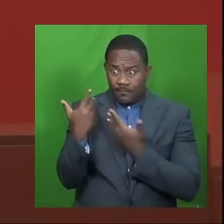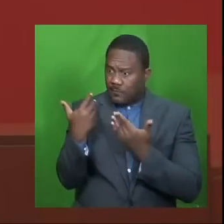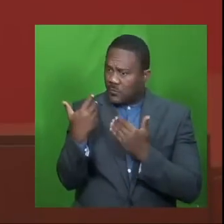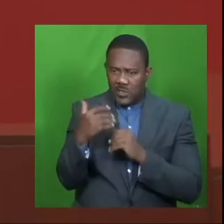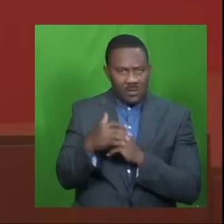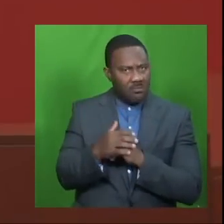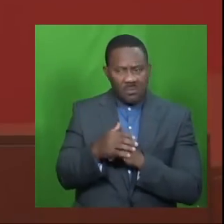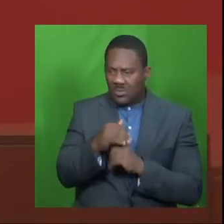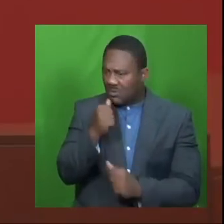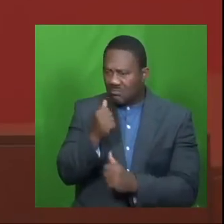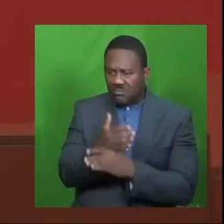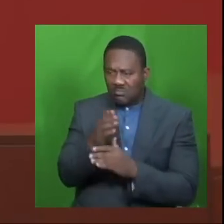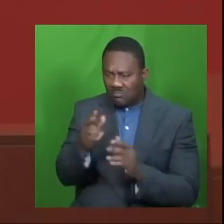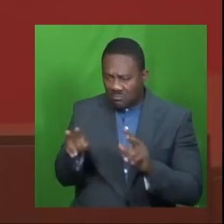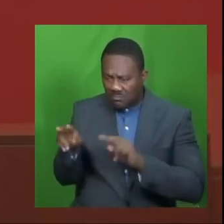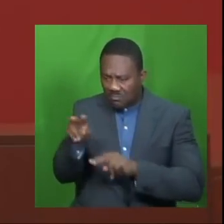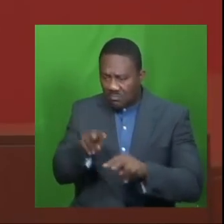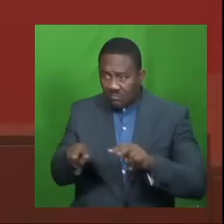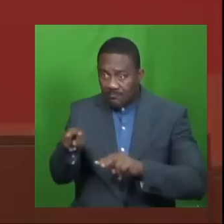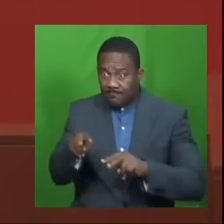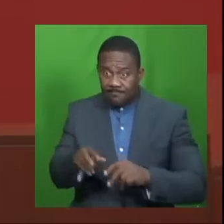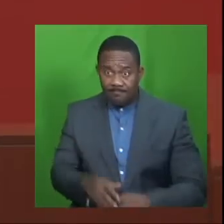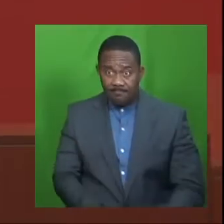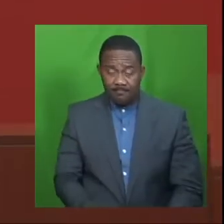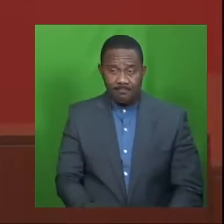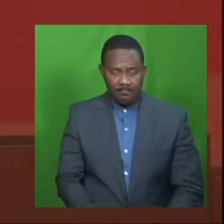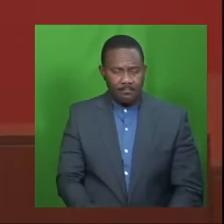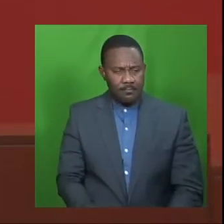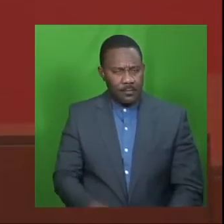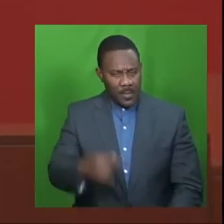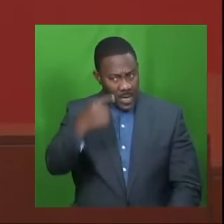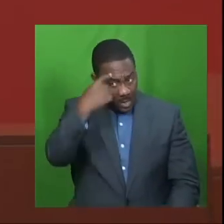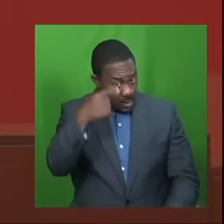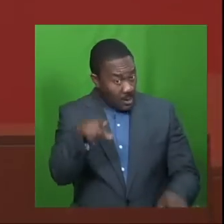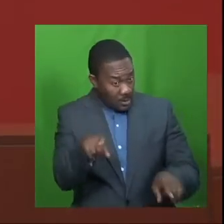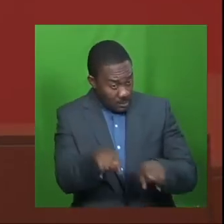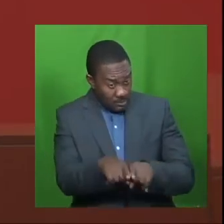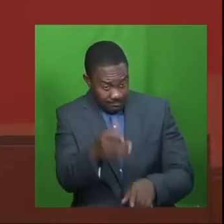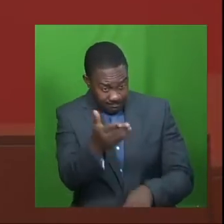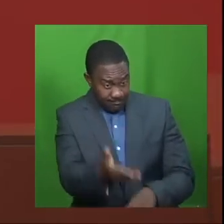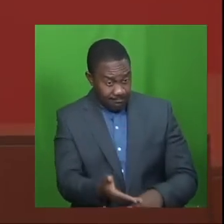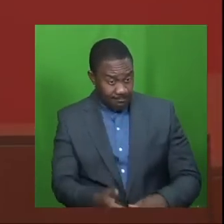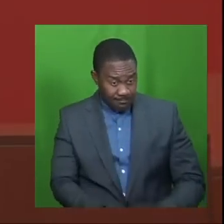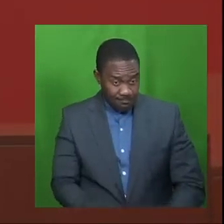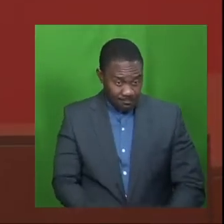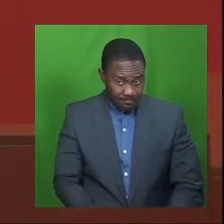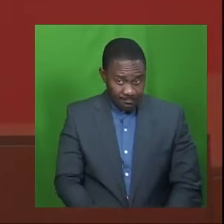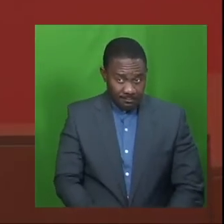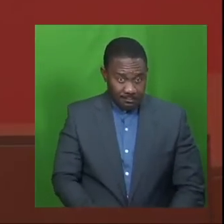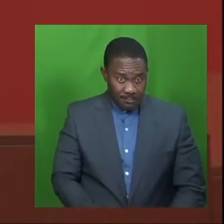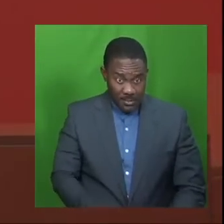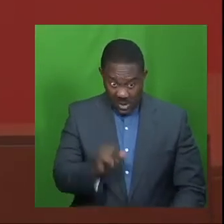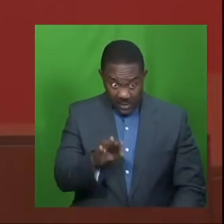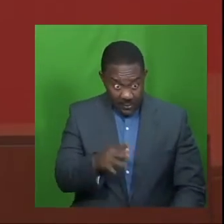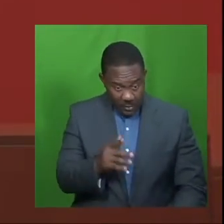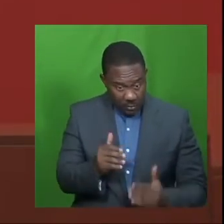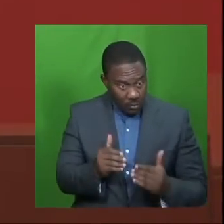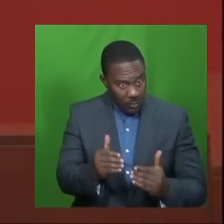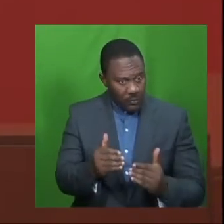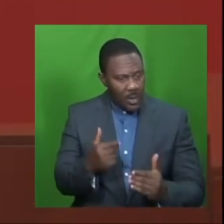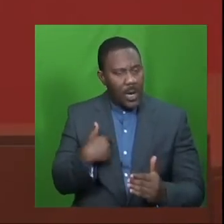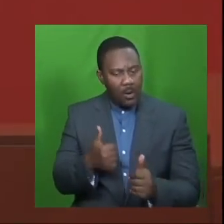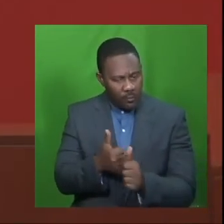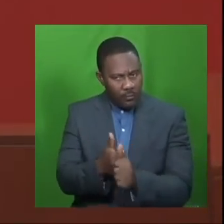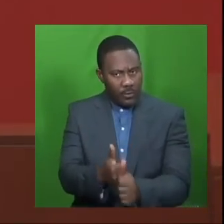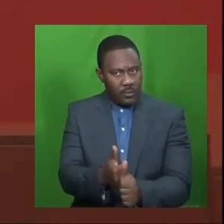that. And so I totally agree with you, and if you take that step, I'll